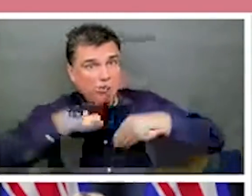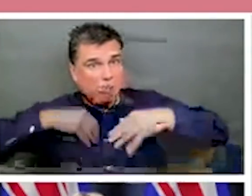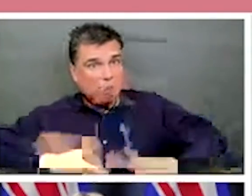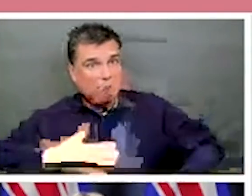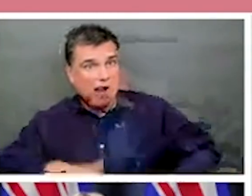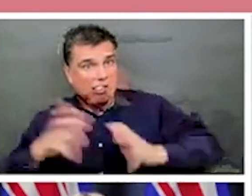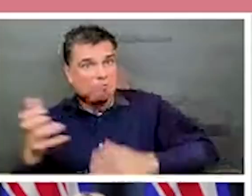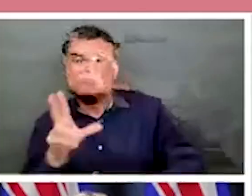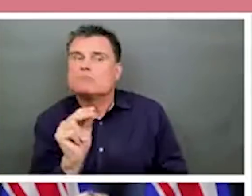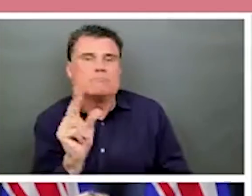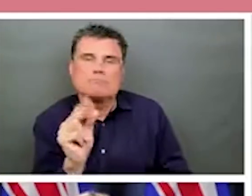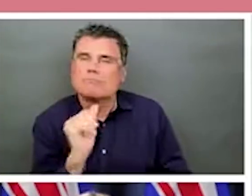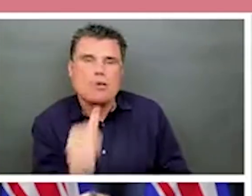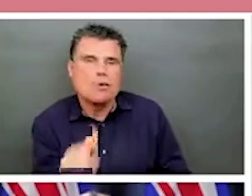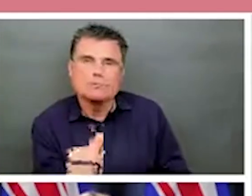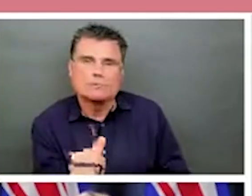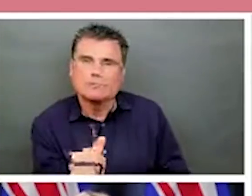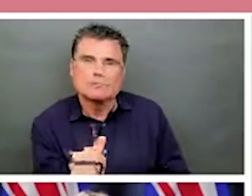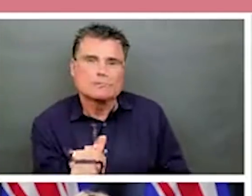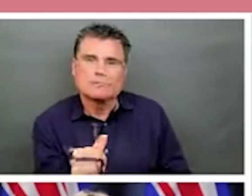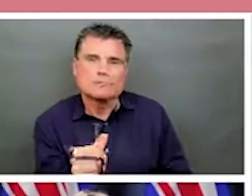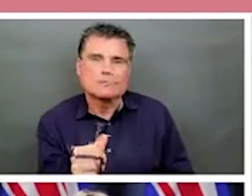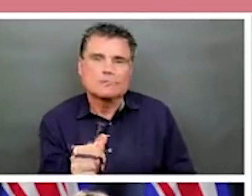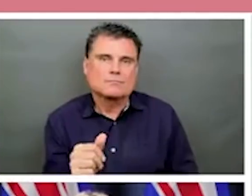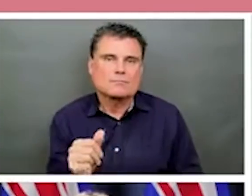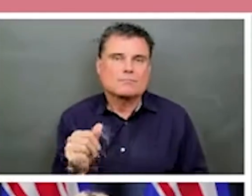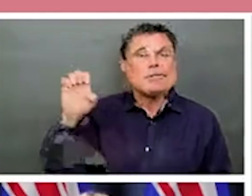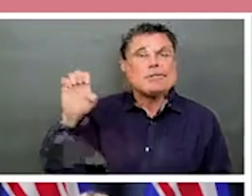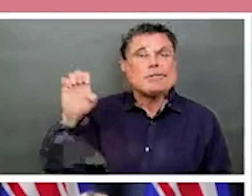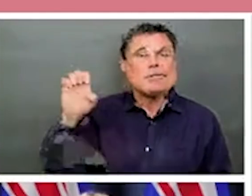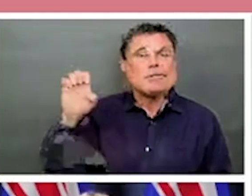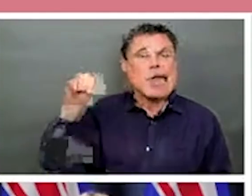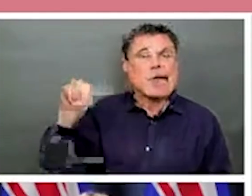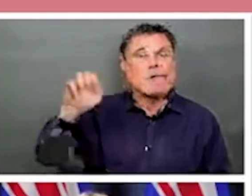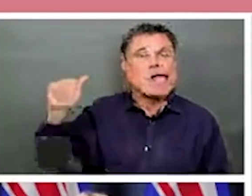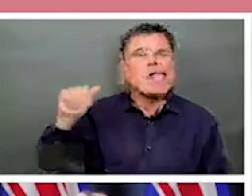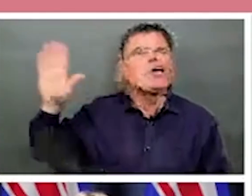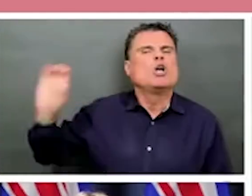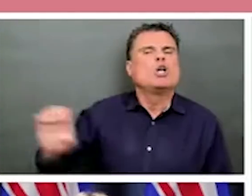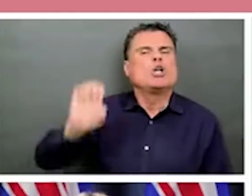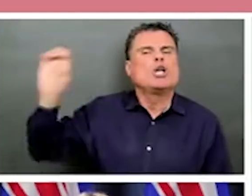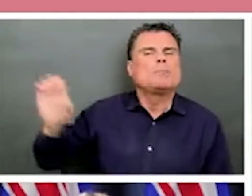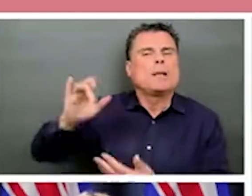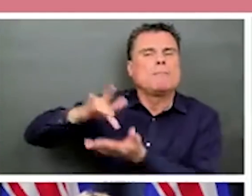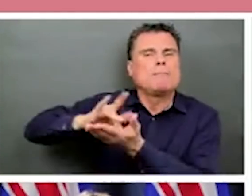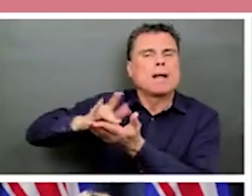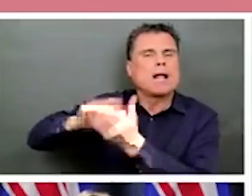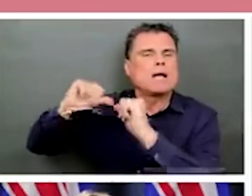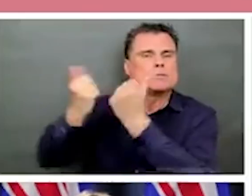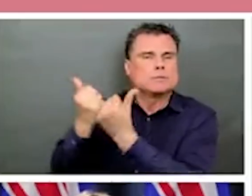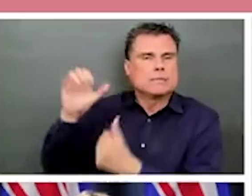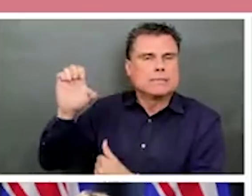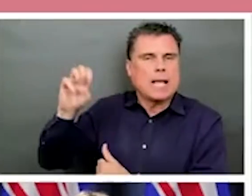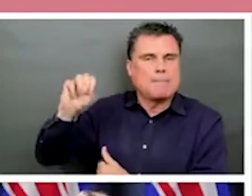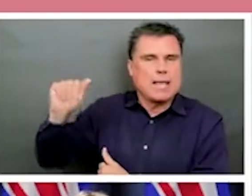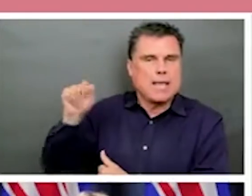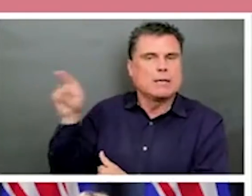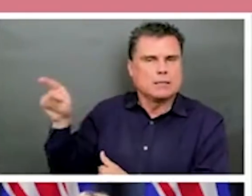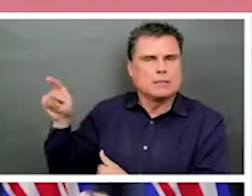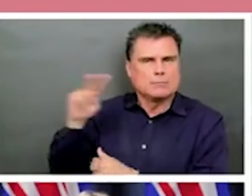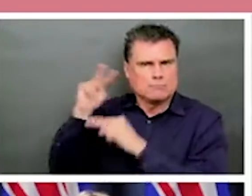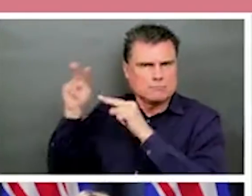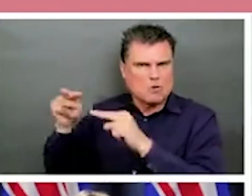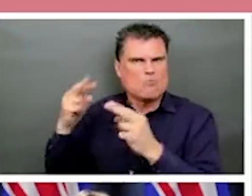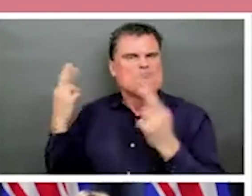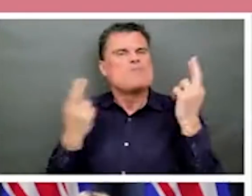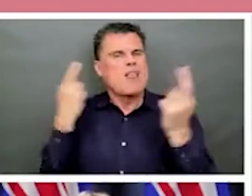EMA, the European Medicines Association, has come out with a strong support for the risks of vaccination being